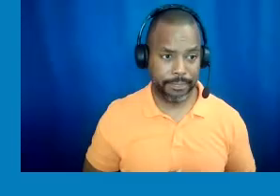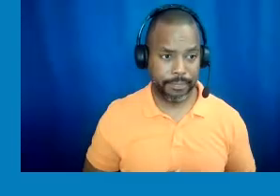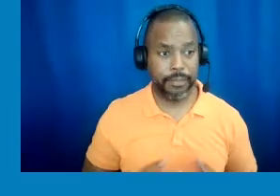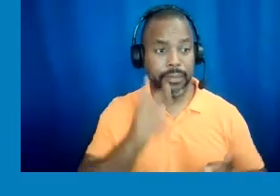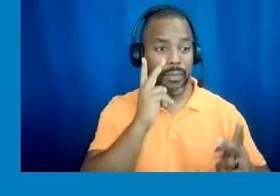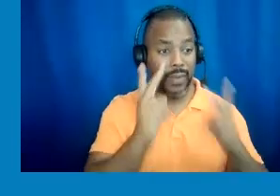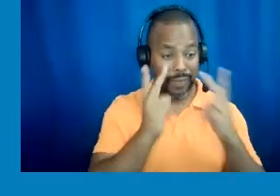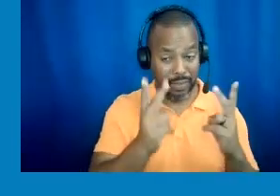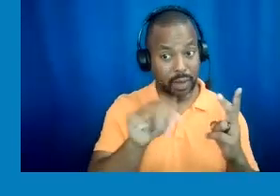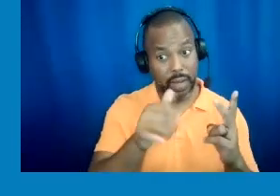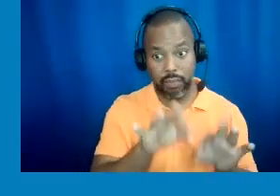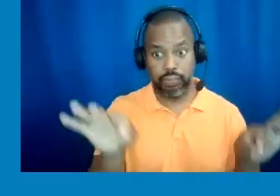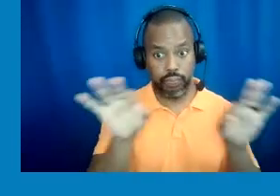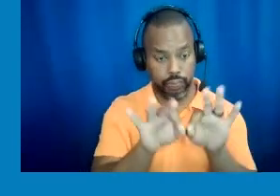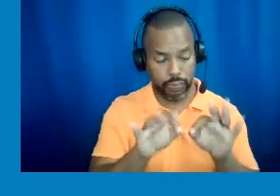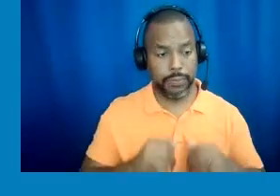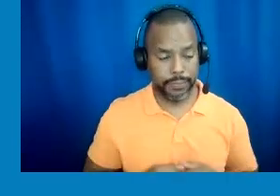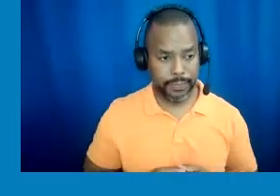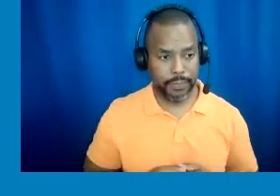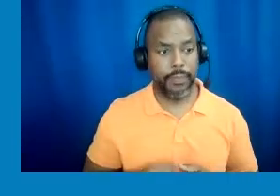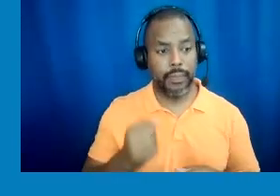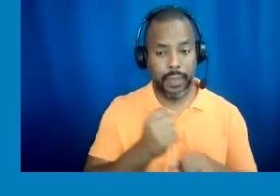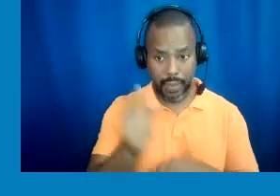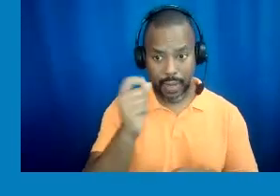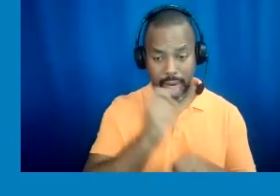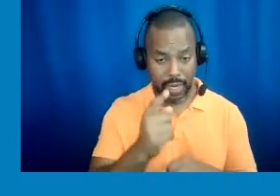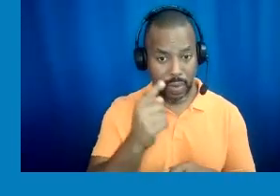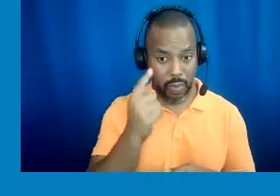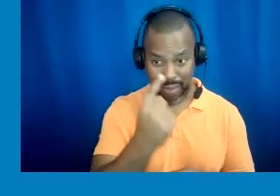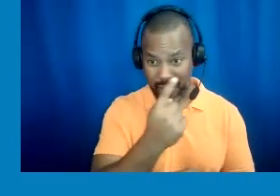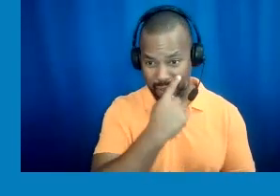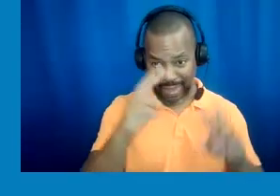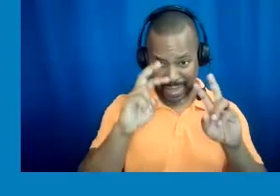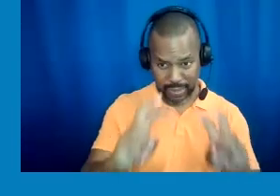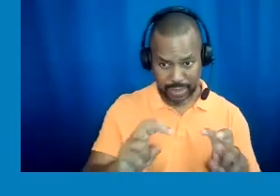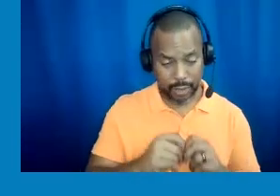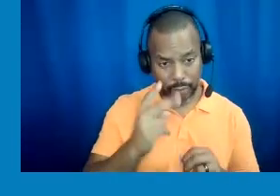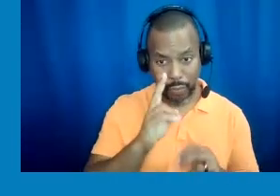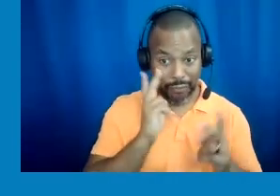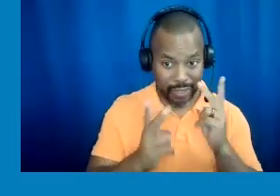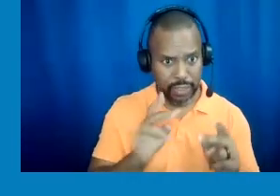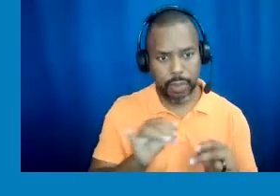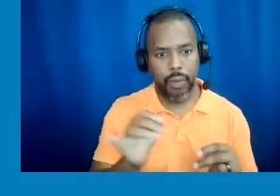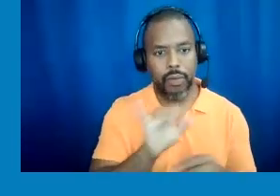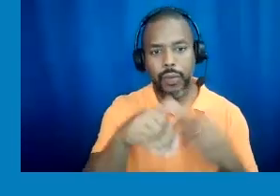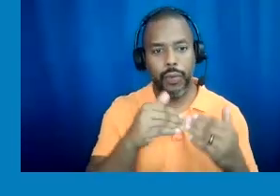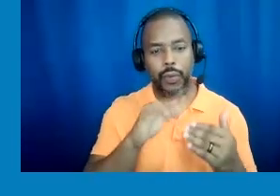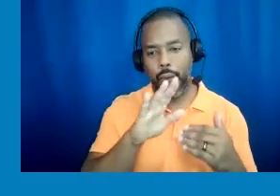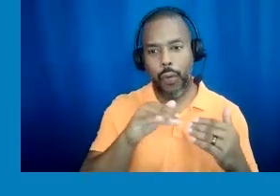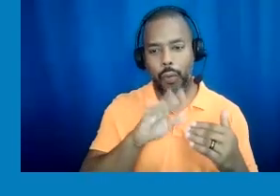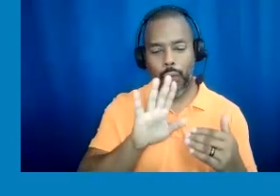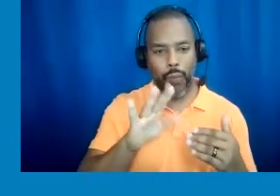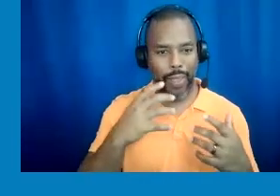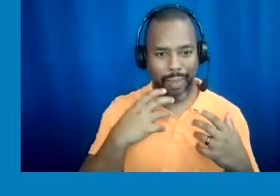Vision is another great benefit. An annual eye exam is not only important for your vision correction, but important for your overall health and early detection